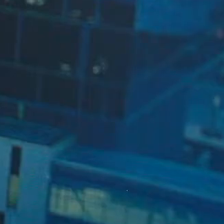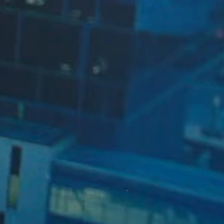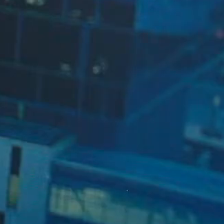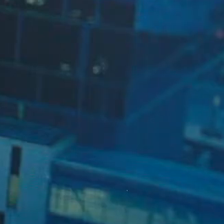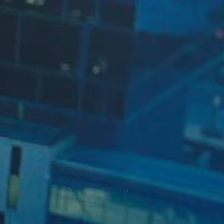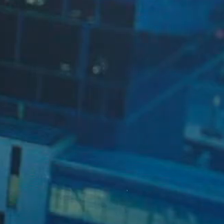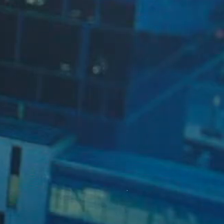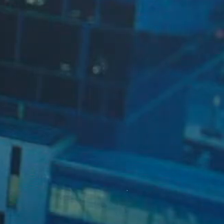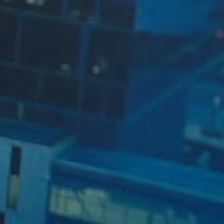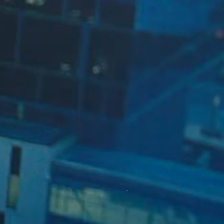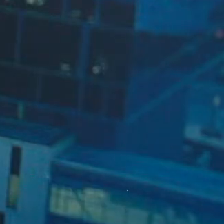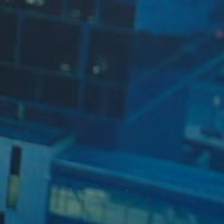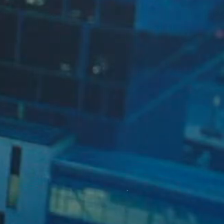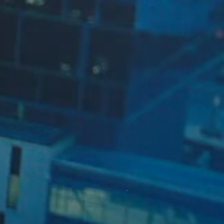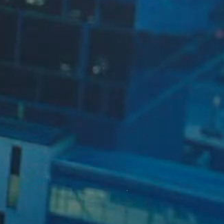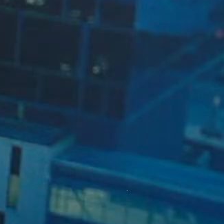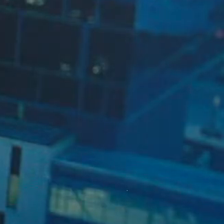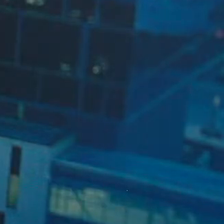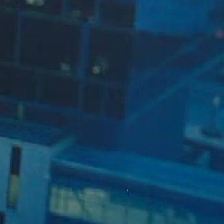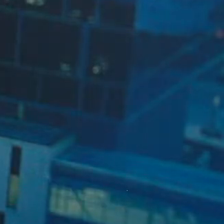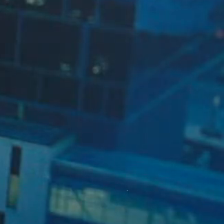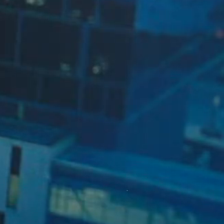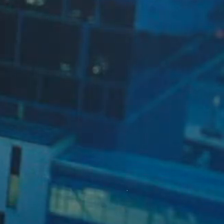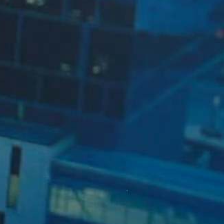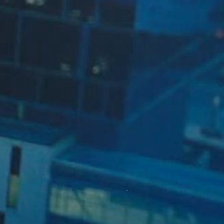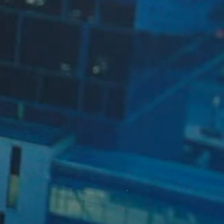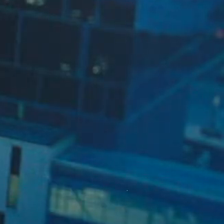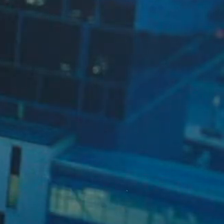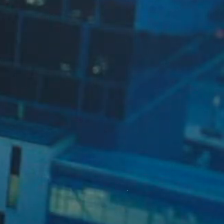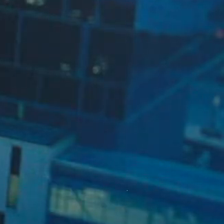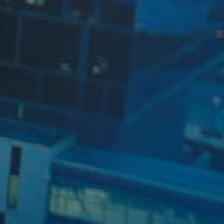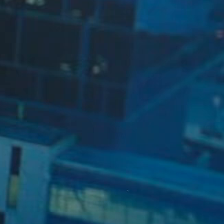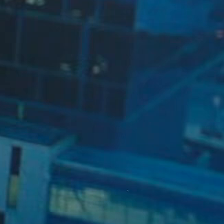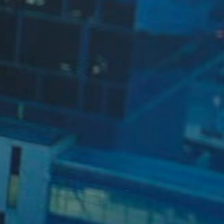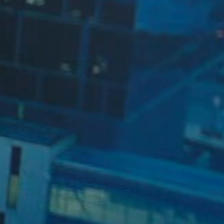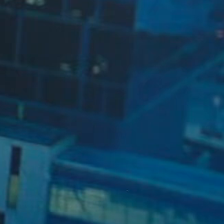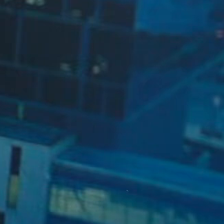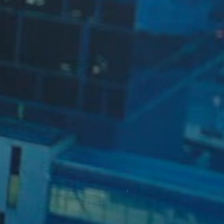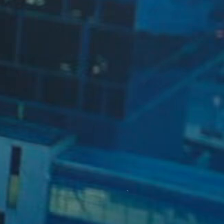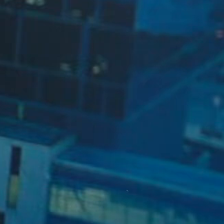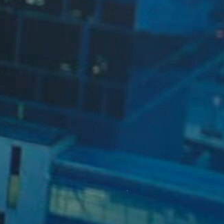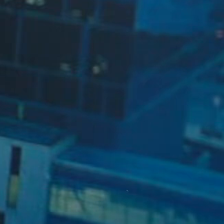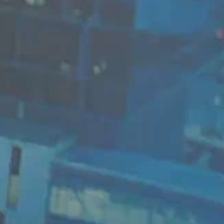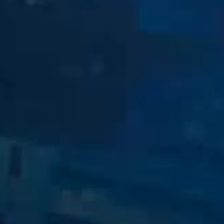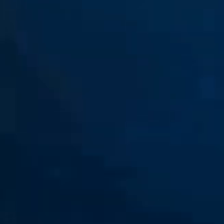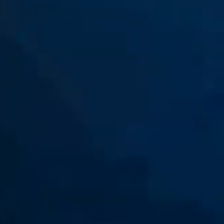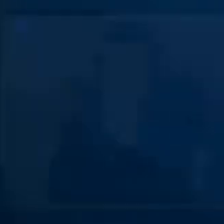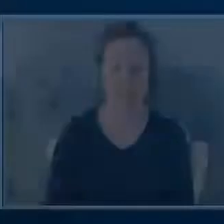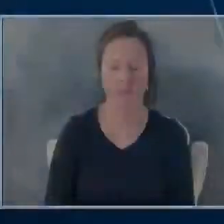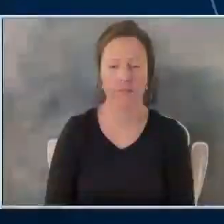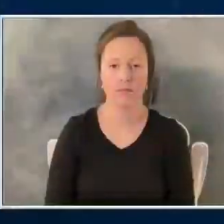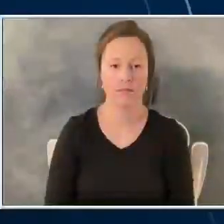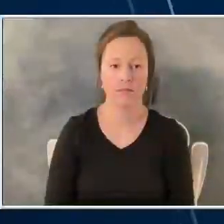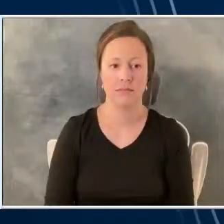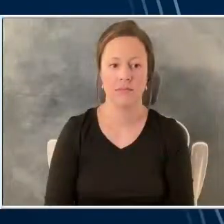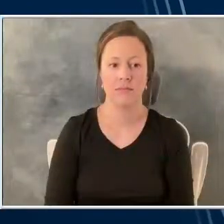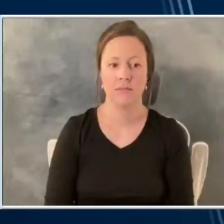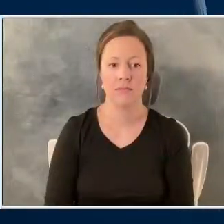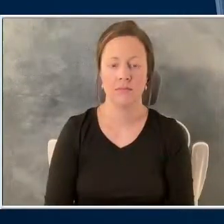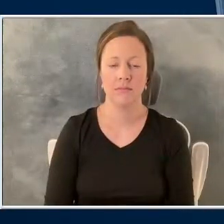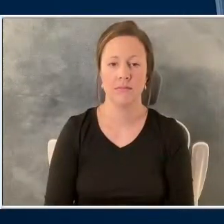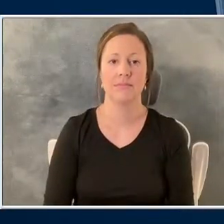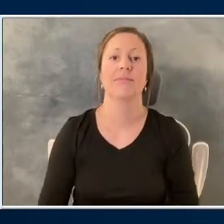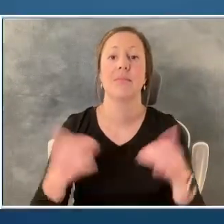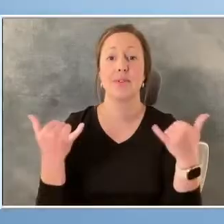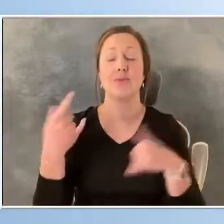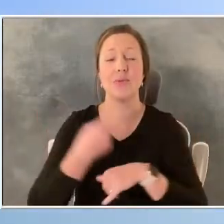leading voices on menopause and questions that we heard from women in our community. Enjoy. Coming up today, the risk